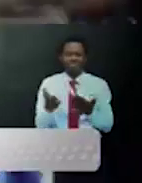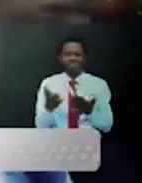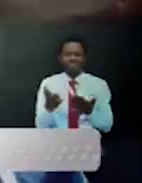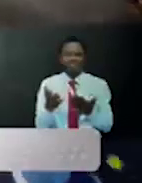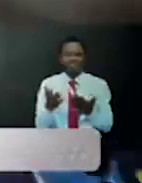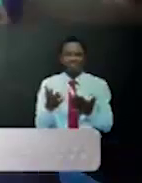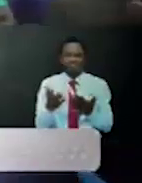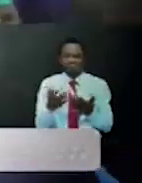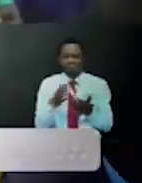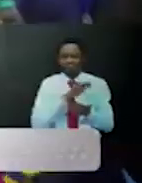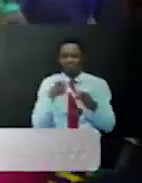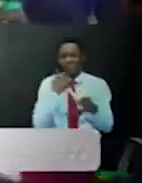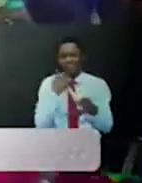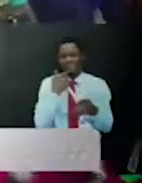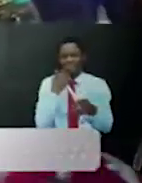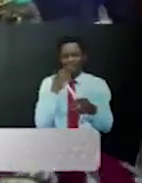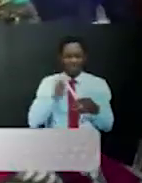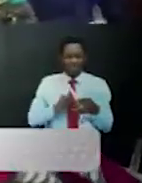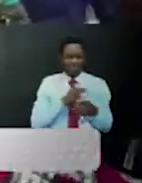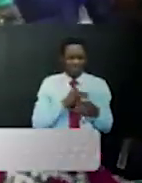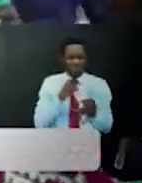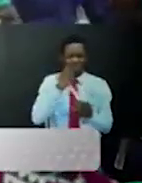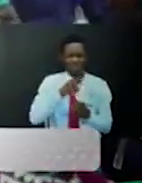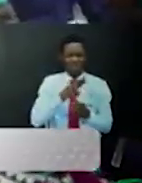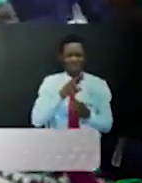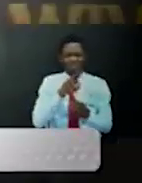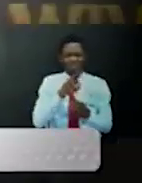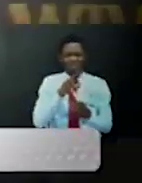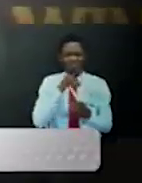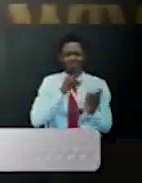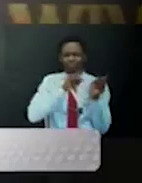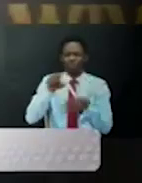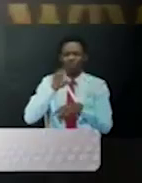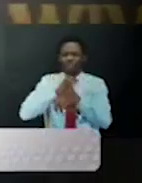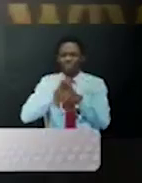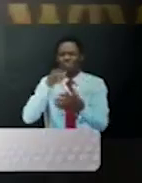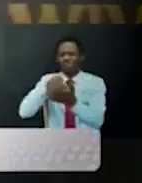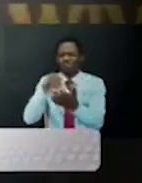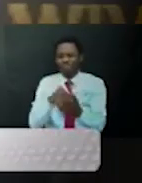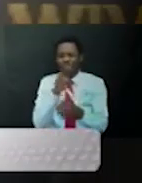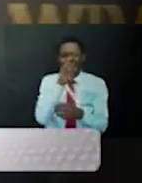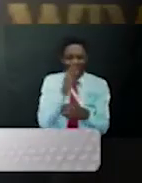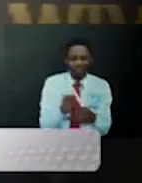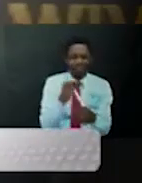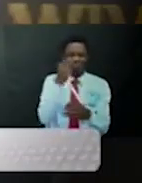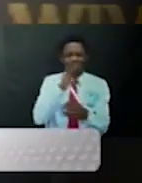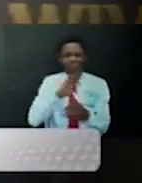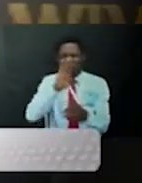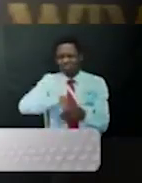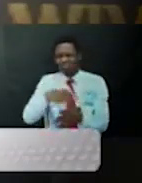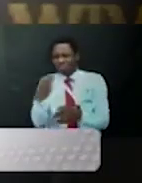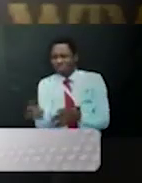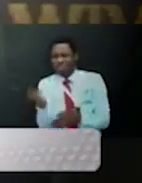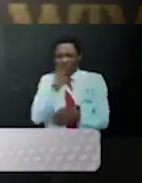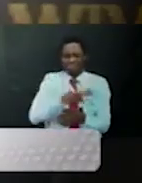run shift. If they run shift, do something about it. But they shouldn't run shift. Recently, I was